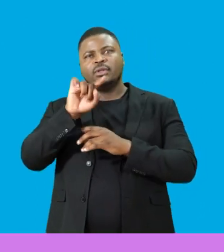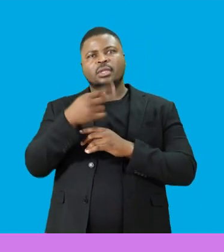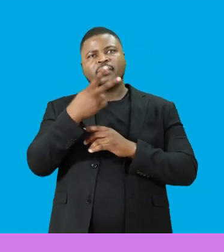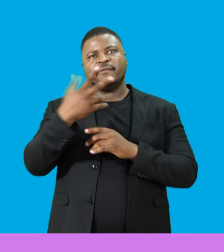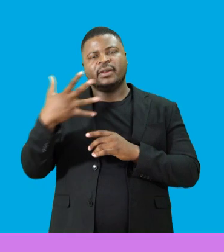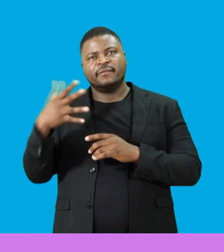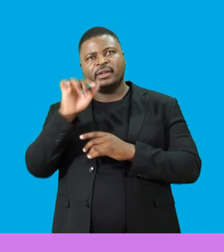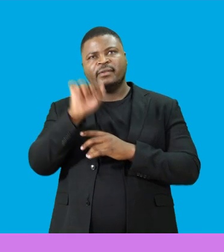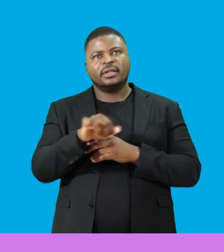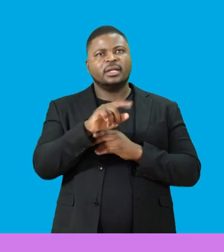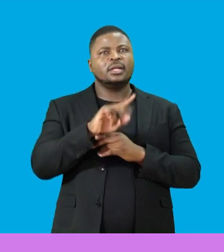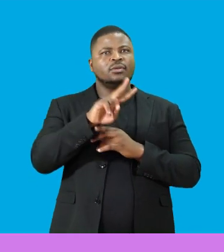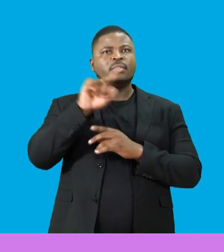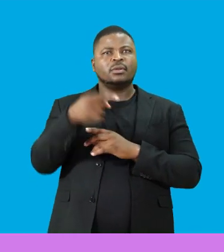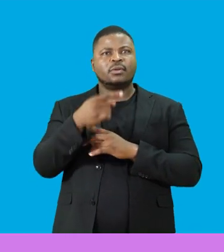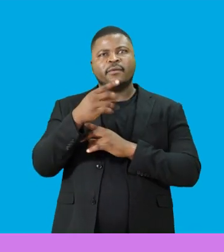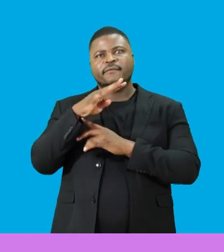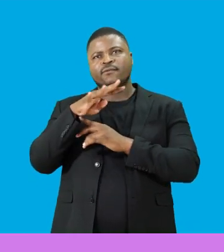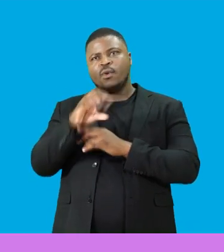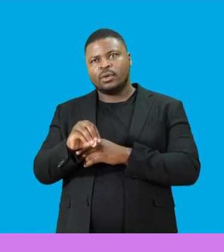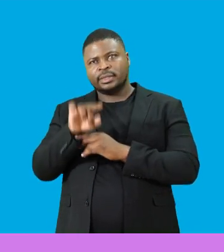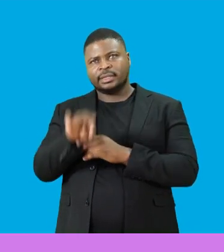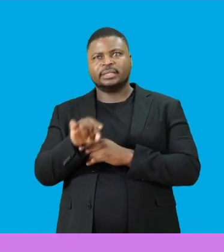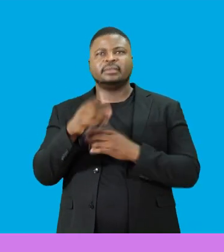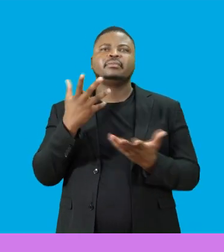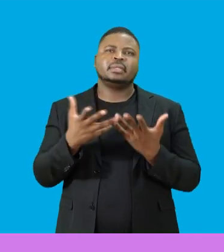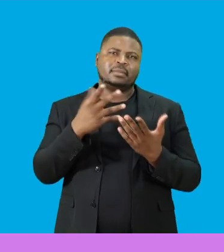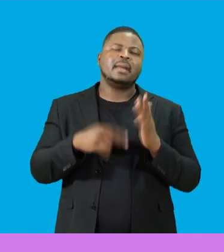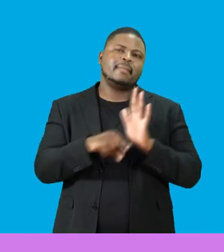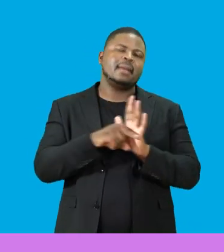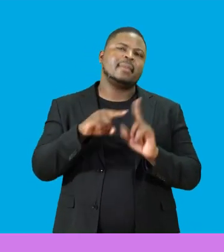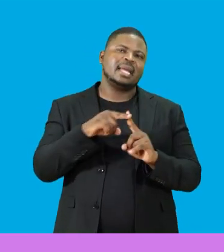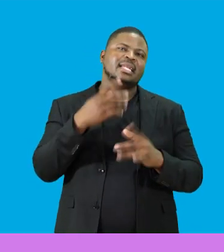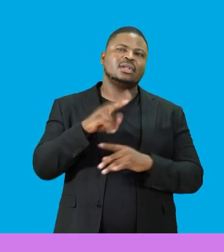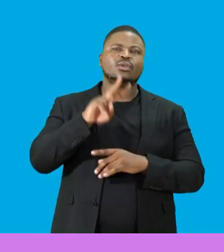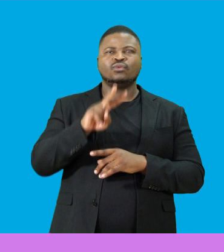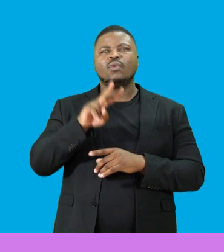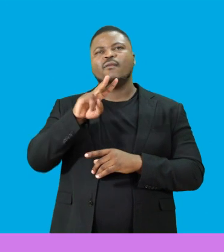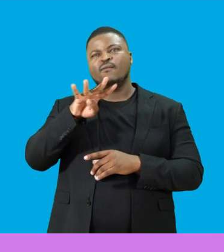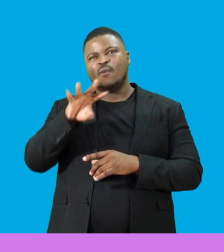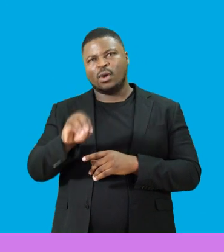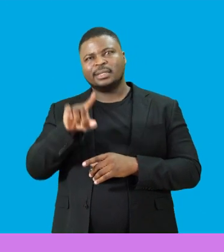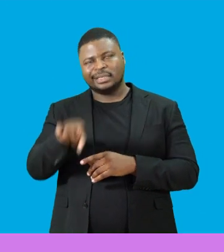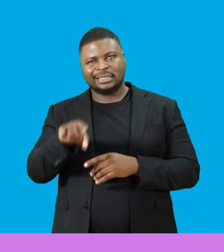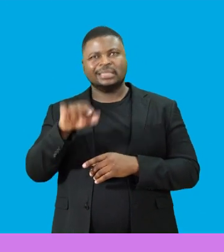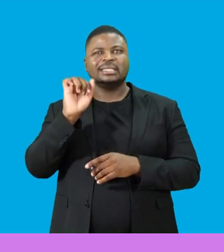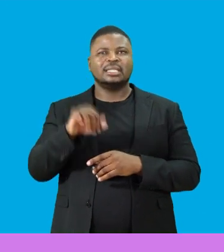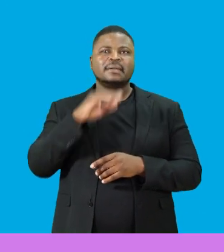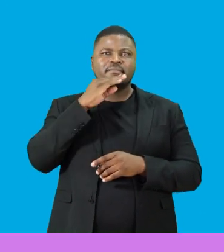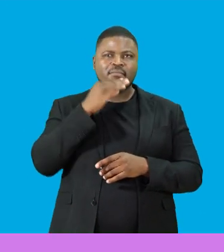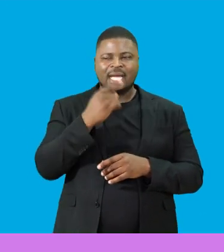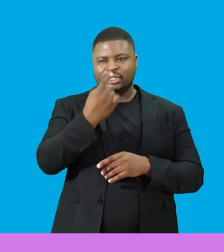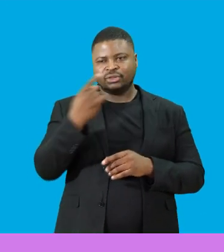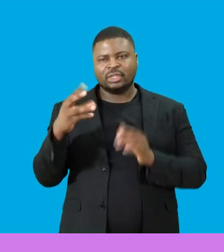this is 2.6, then 2.640. It actually does make sense if we are to look at that estimation. So it will